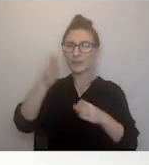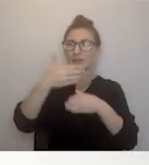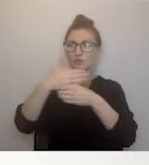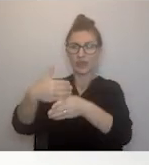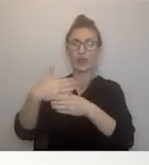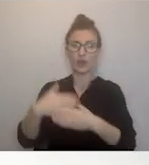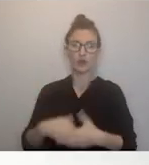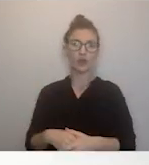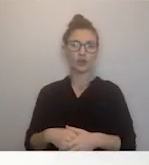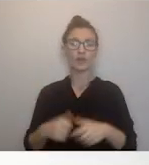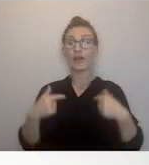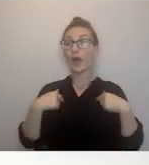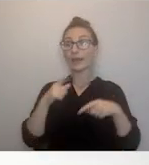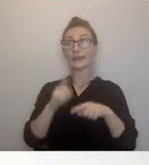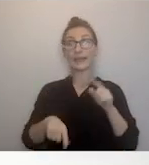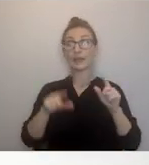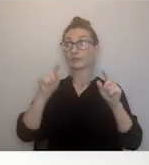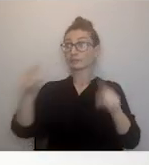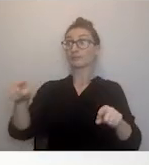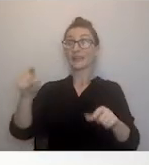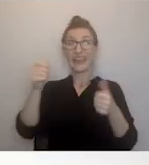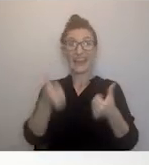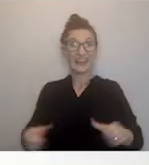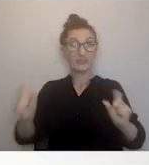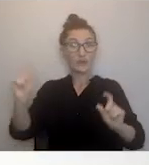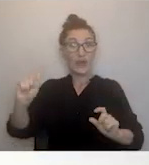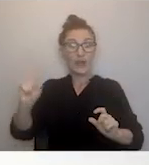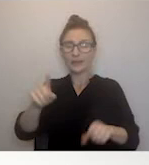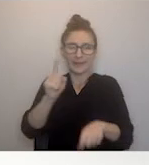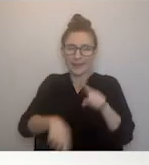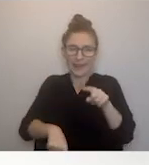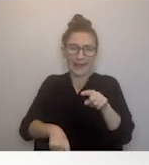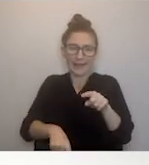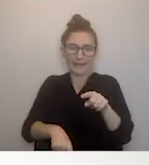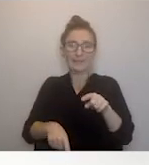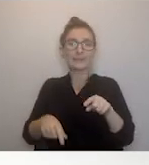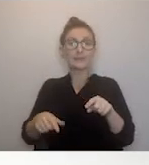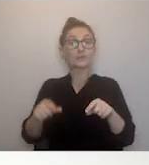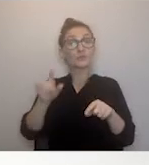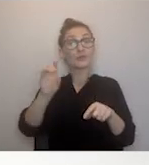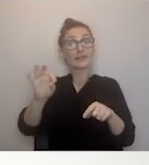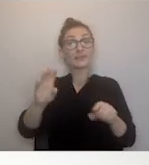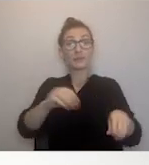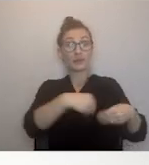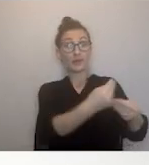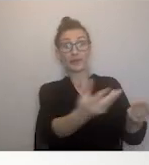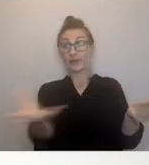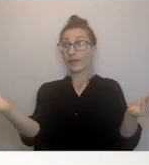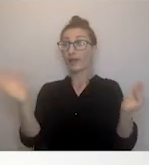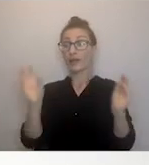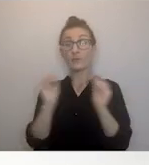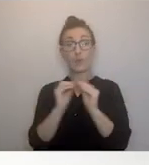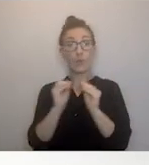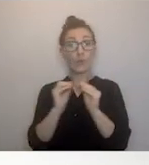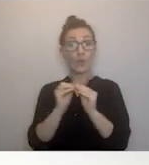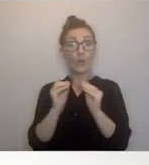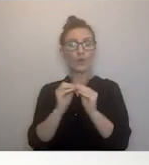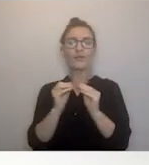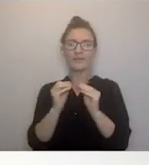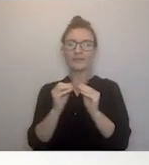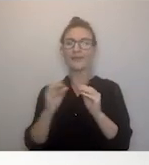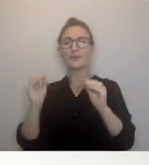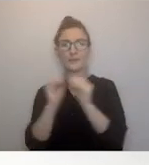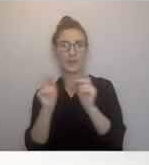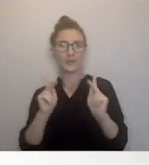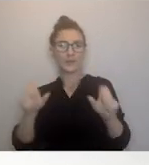plans and I'm happy to share them. That's half of the mission. I can't be everywhere and I don't intend to be. But the more that we get these styles